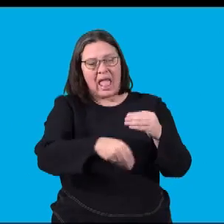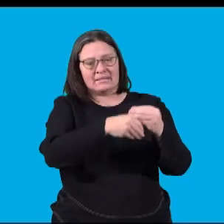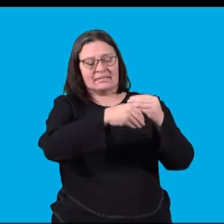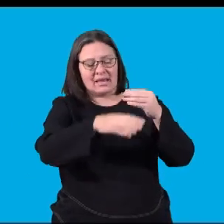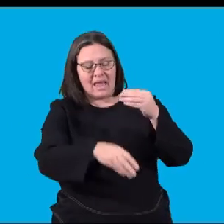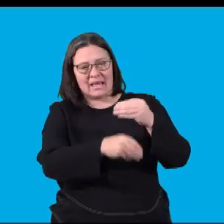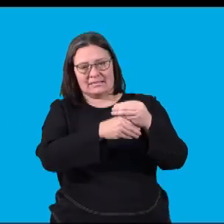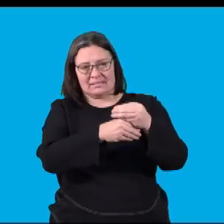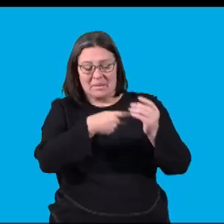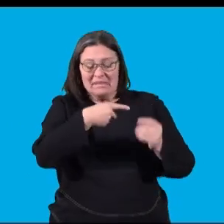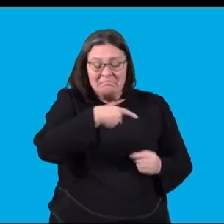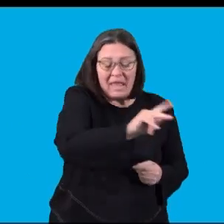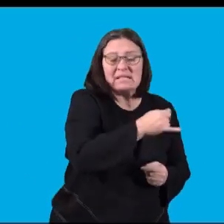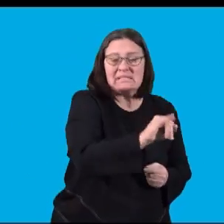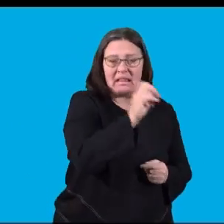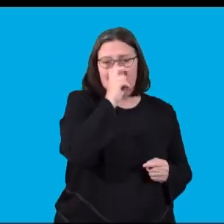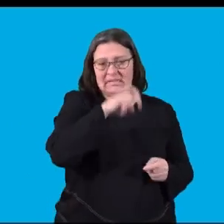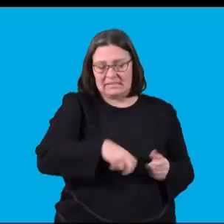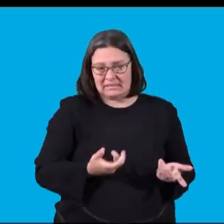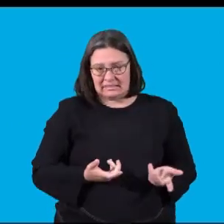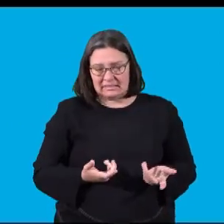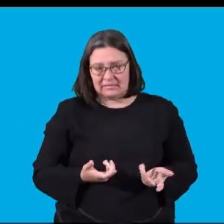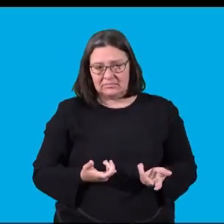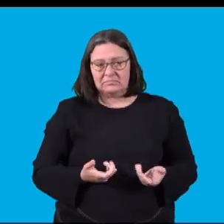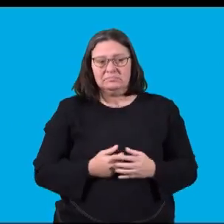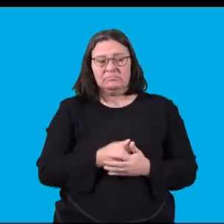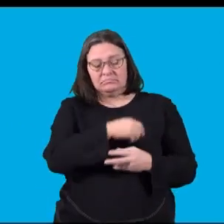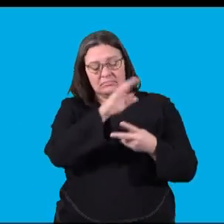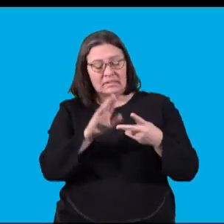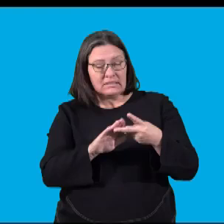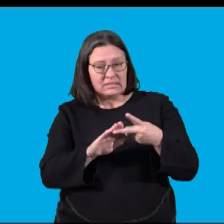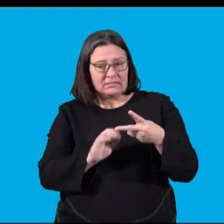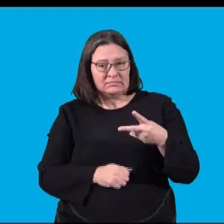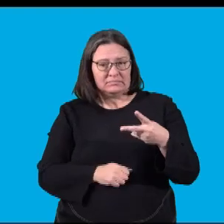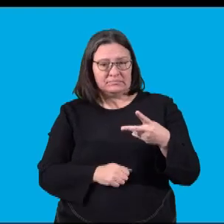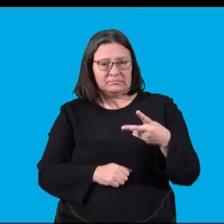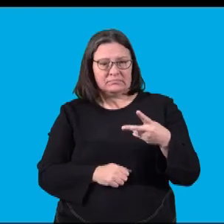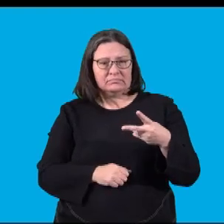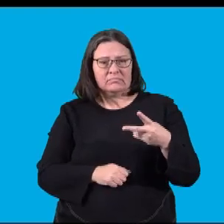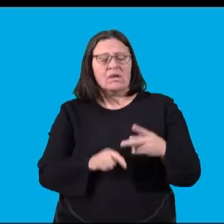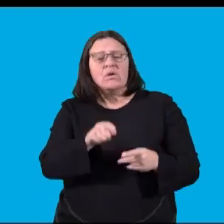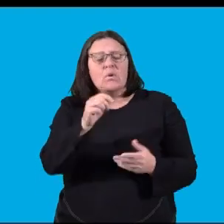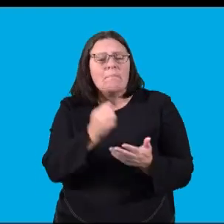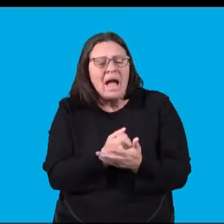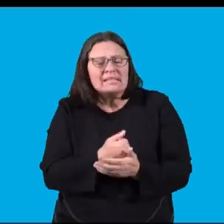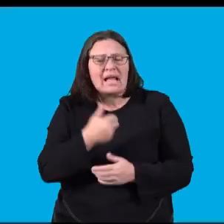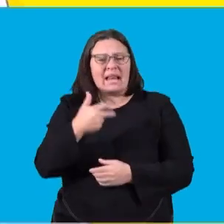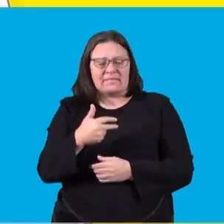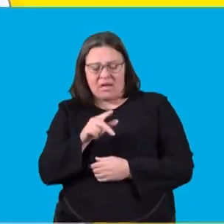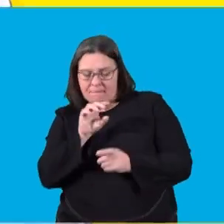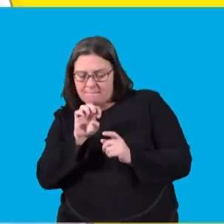it is owing. All right. The next step is to be able